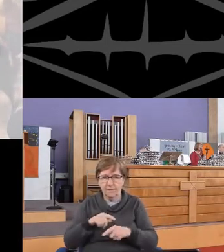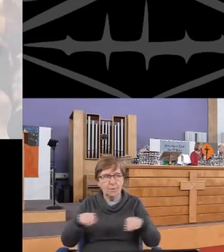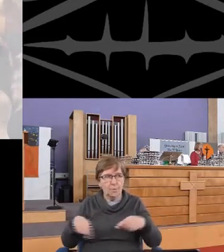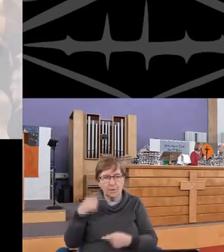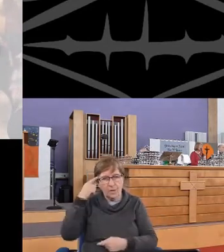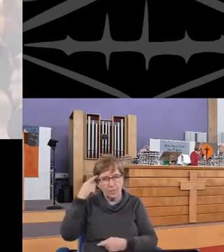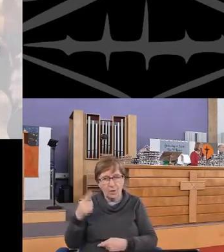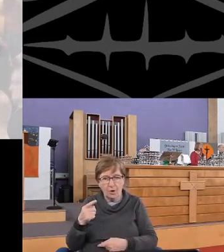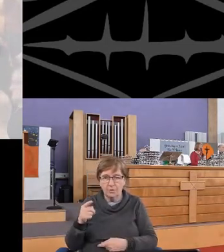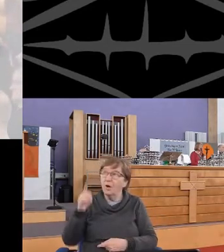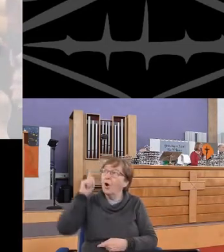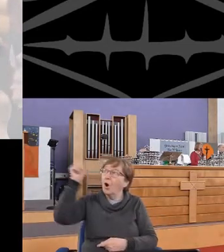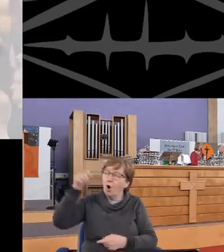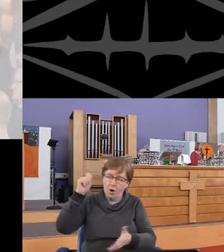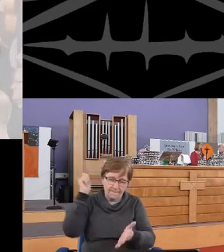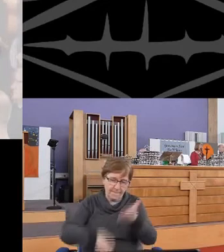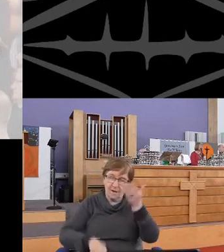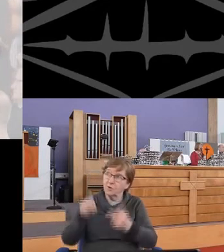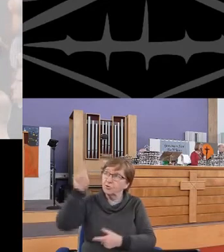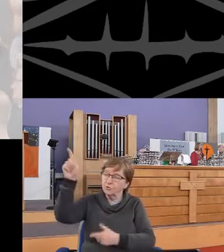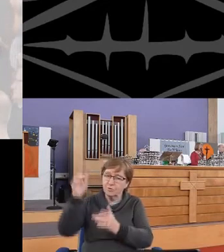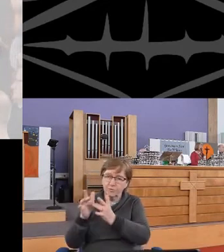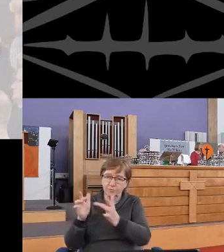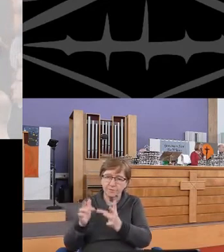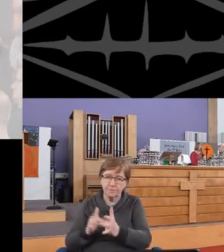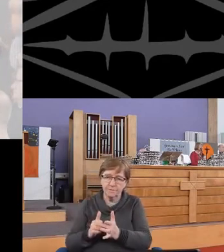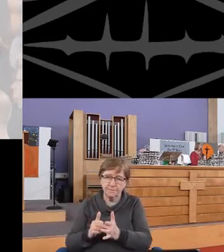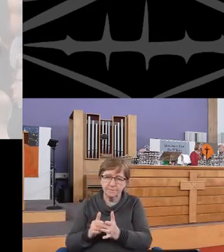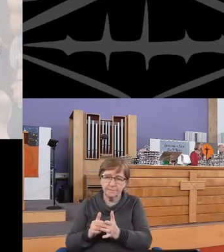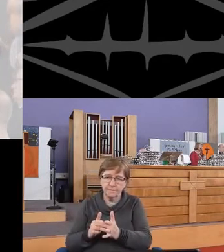save. We thought that God had punished him,